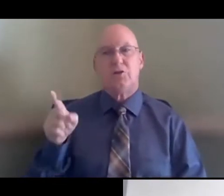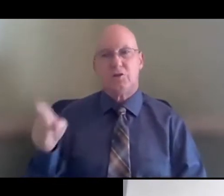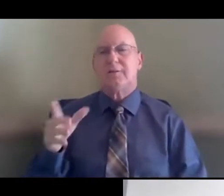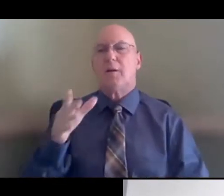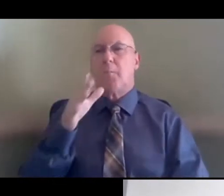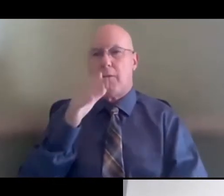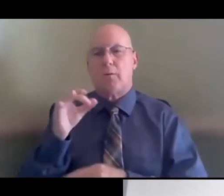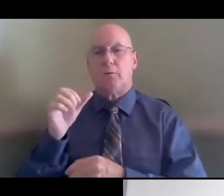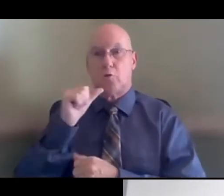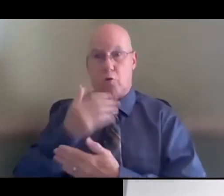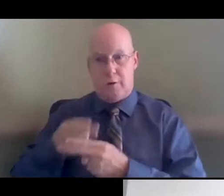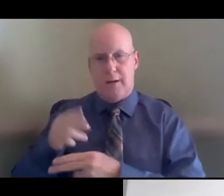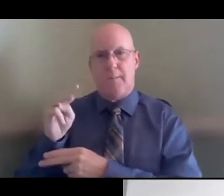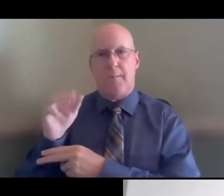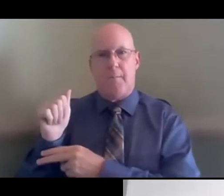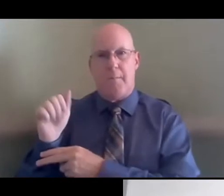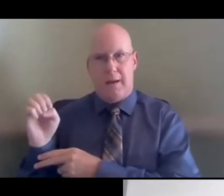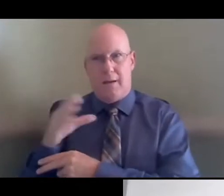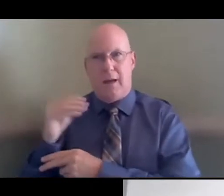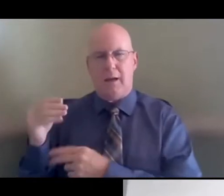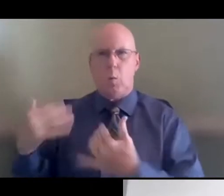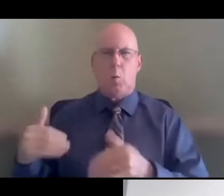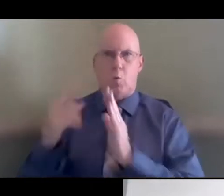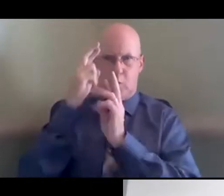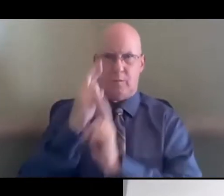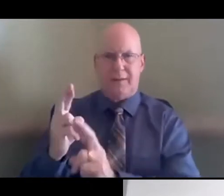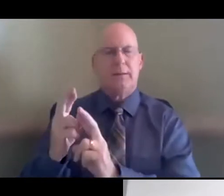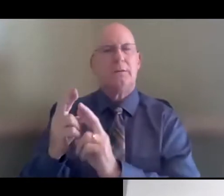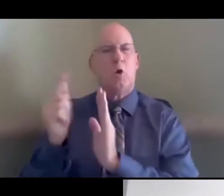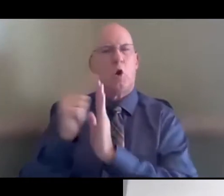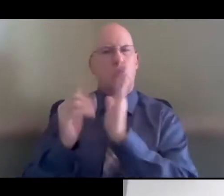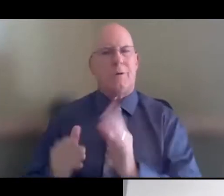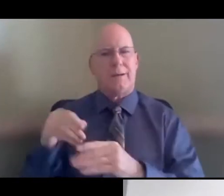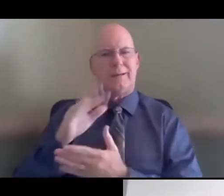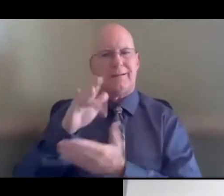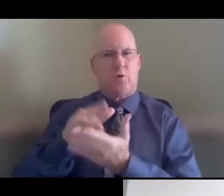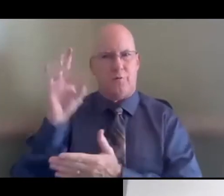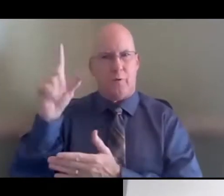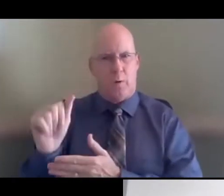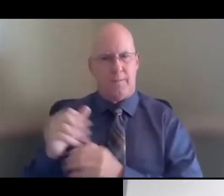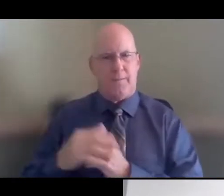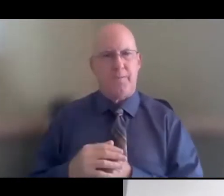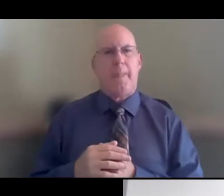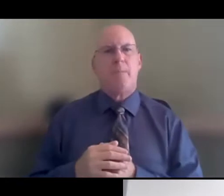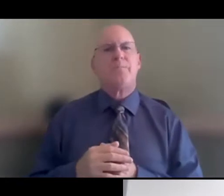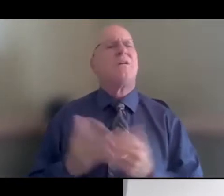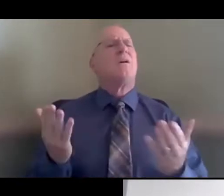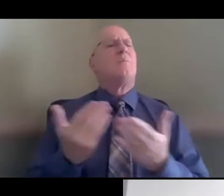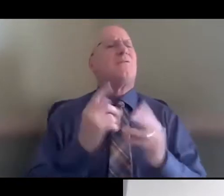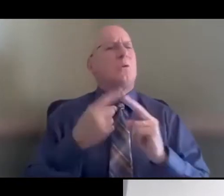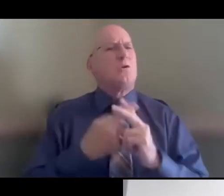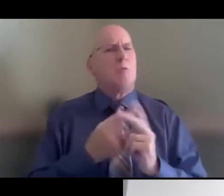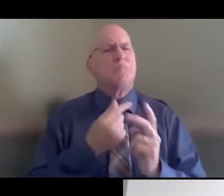Florida. But before we get started and really dive into this conversation, we'd like to run a quick poll to see how many